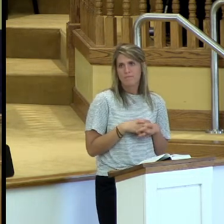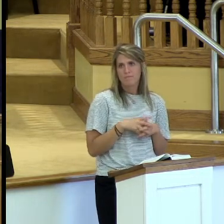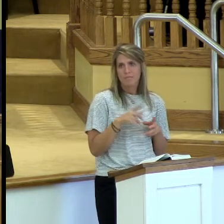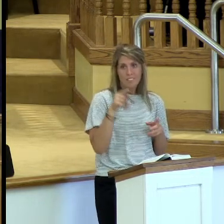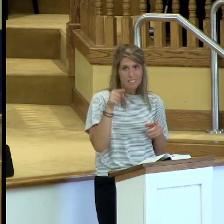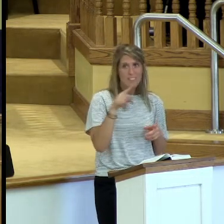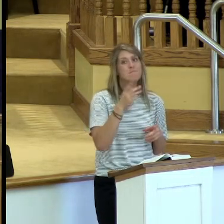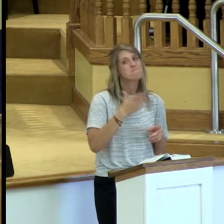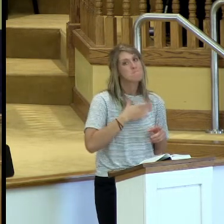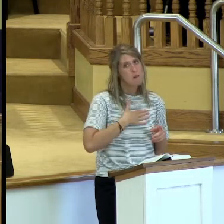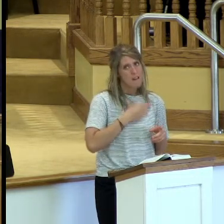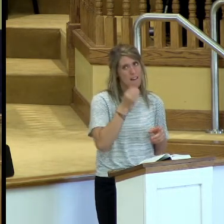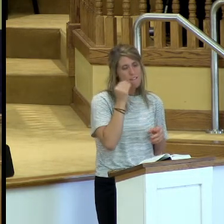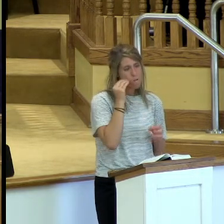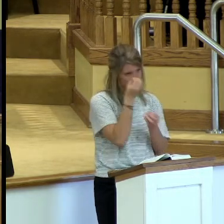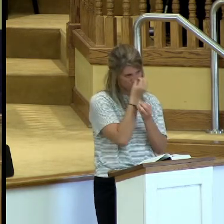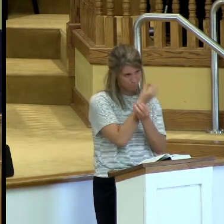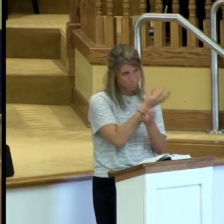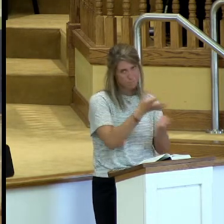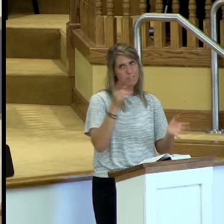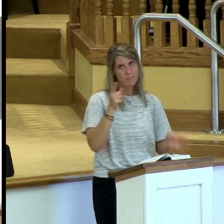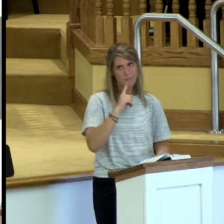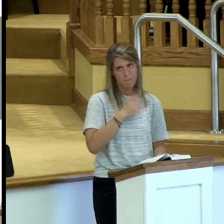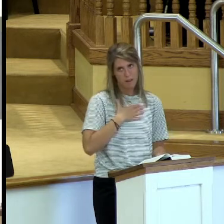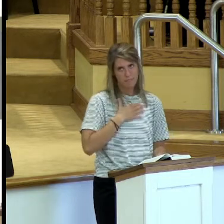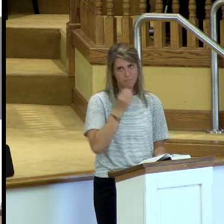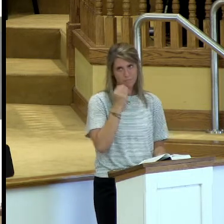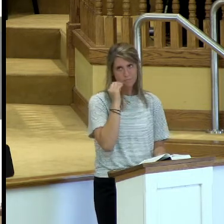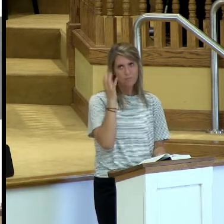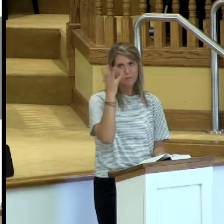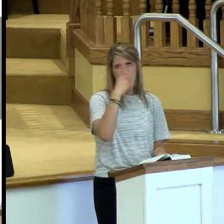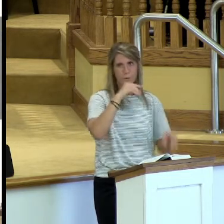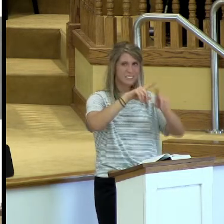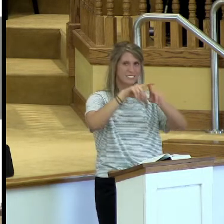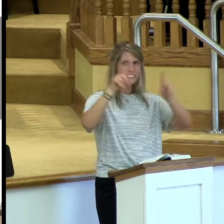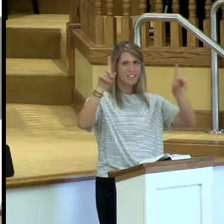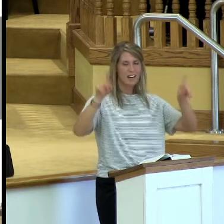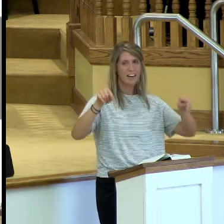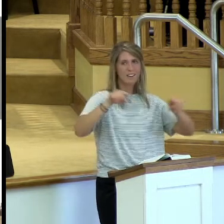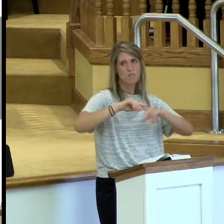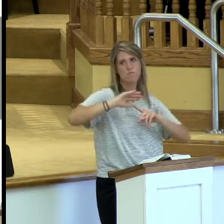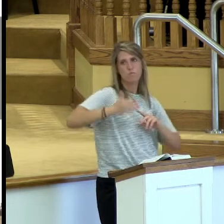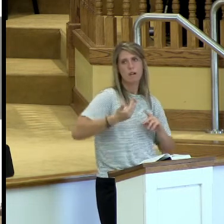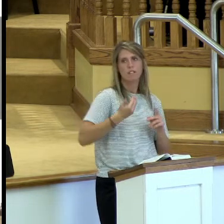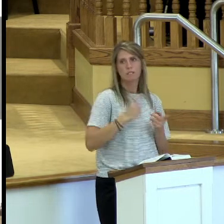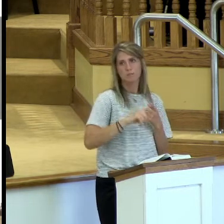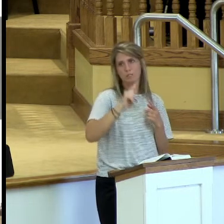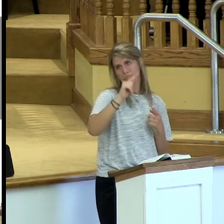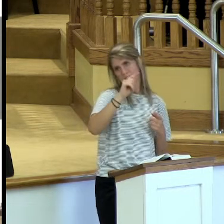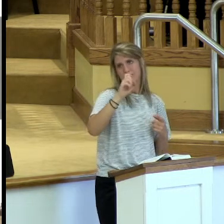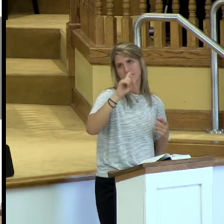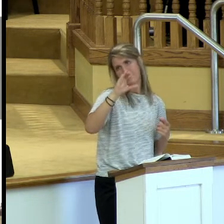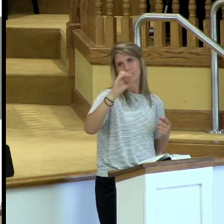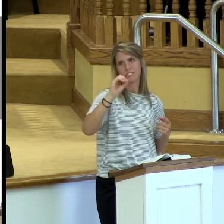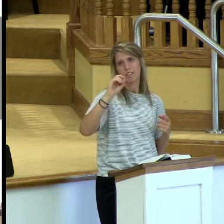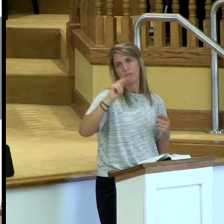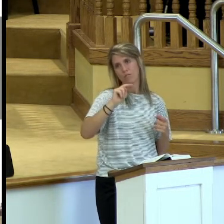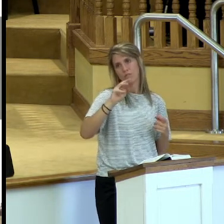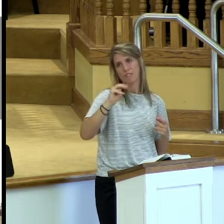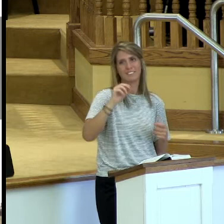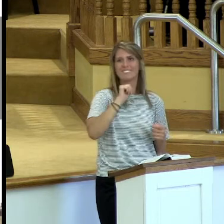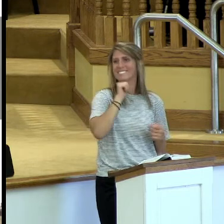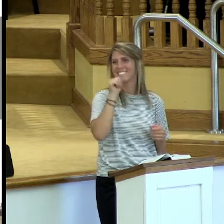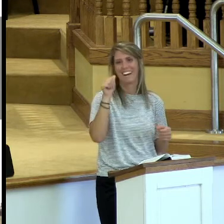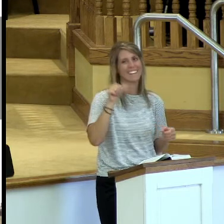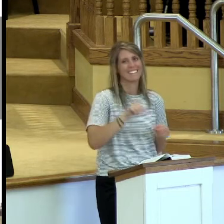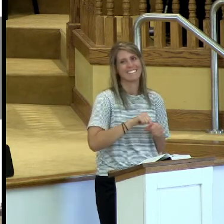This is my home, just so everyone is aware. Right here, this pretty little sign. Welcome to Texaco, New Mexico. It is not a gas